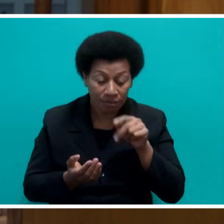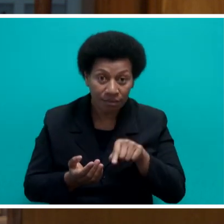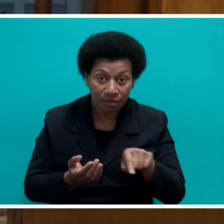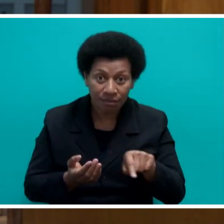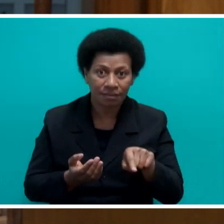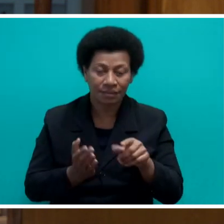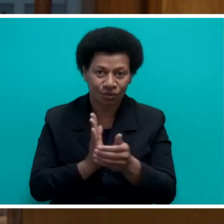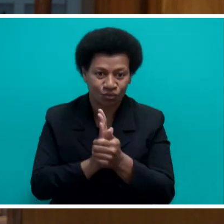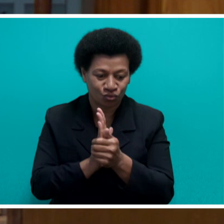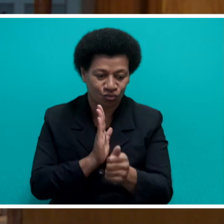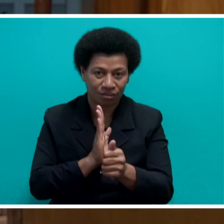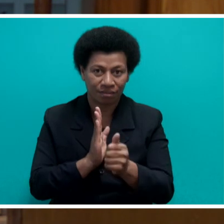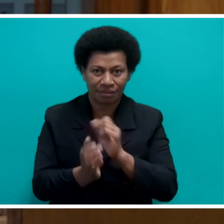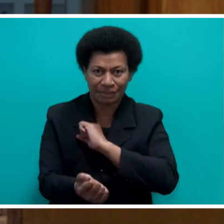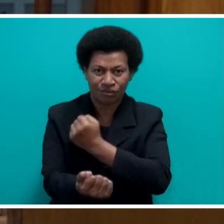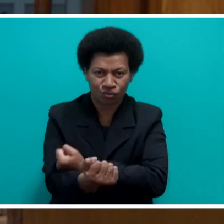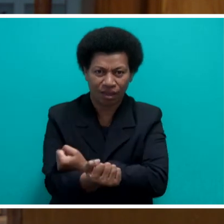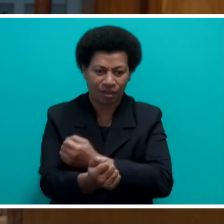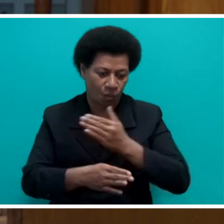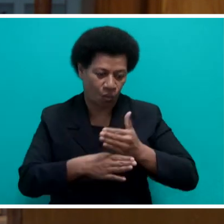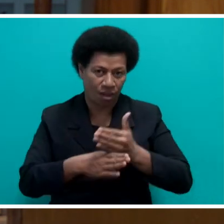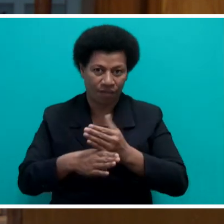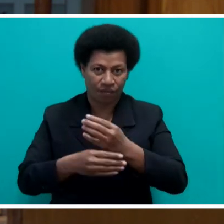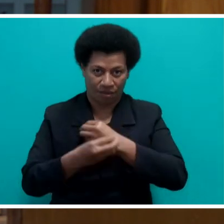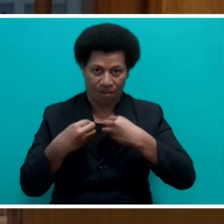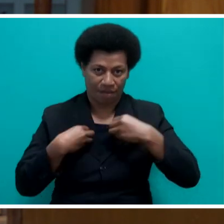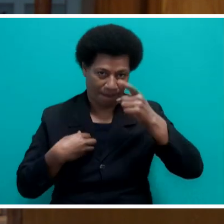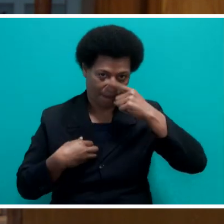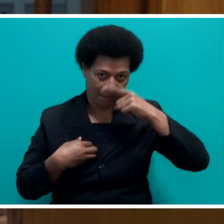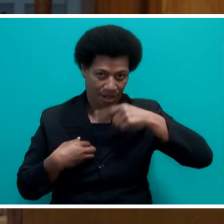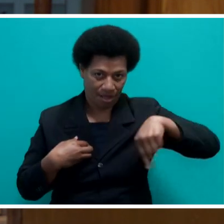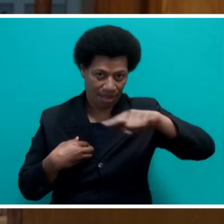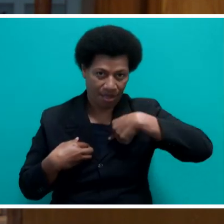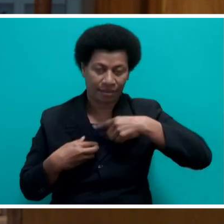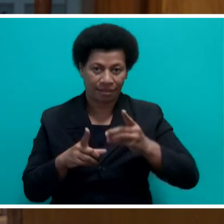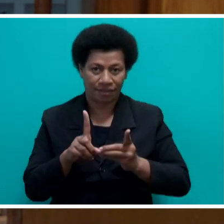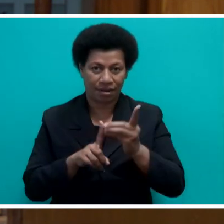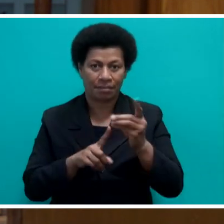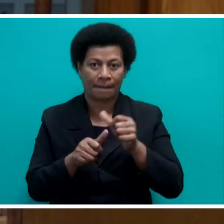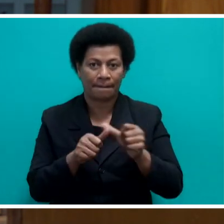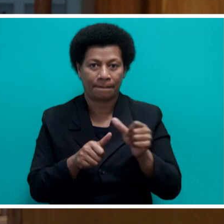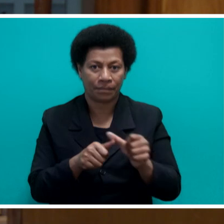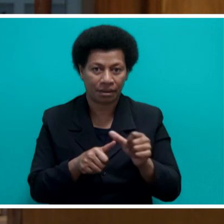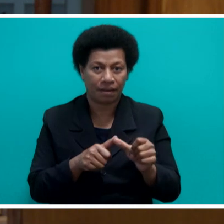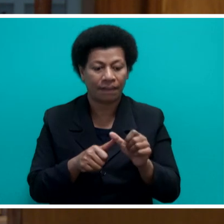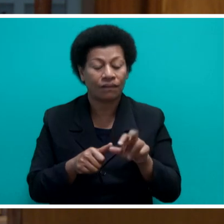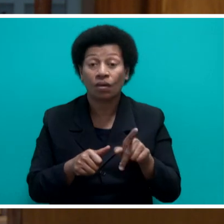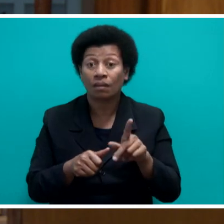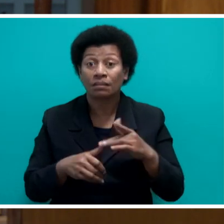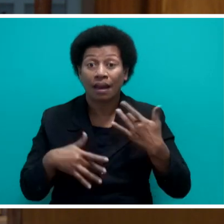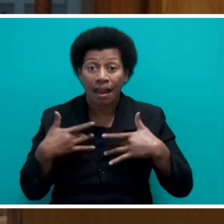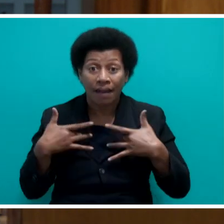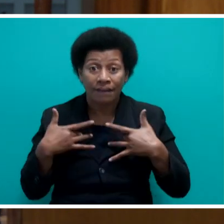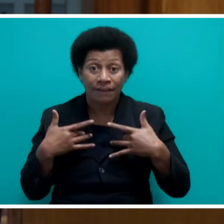work carried out by our people for the development and betterment of the lives at both local